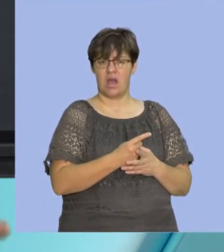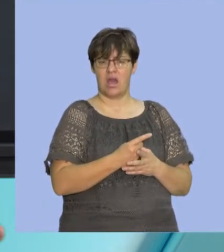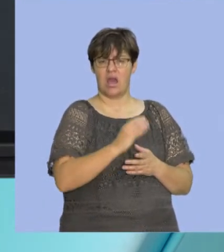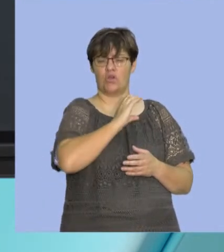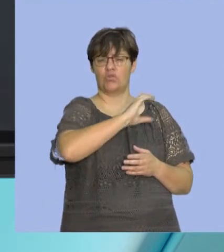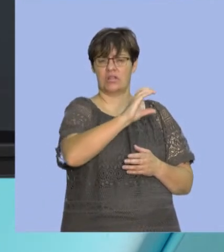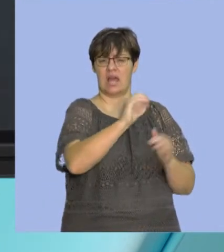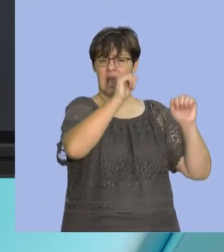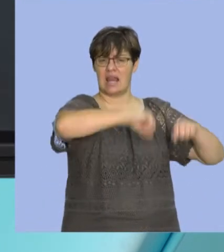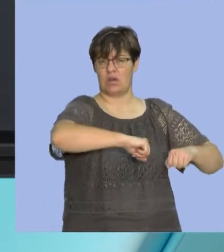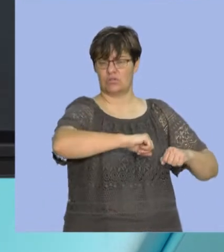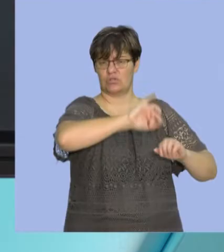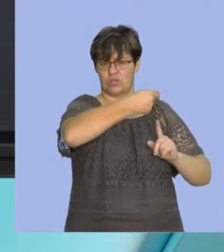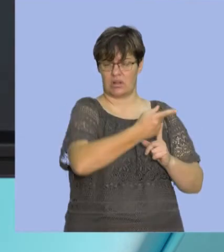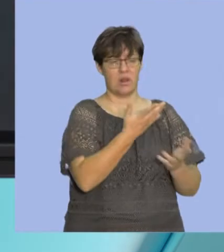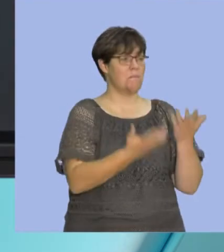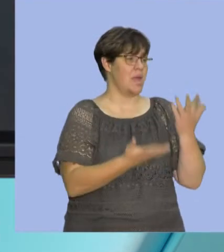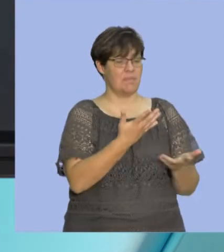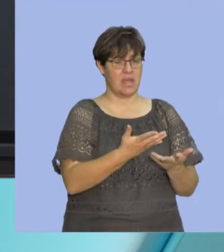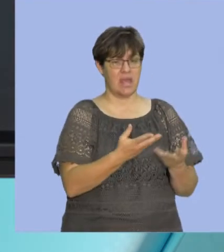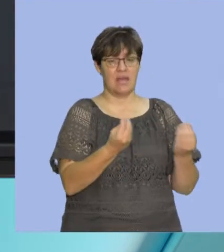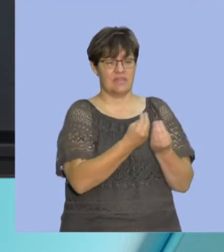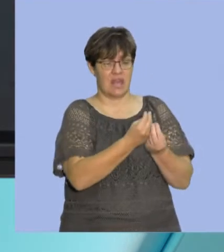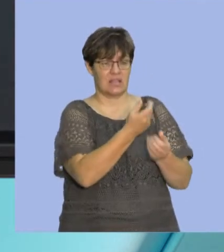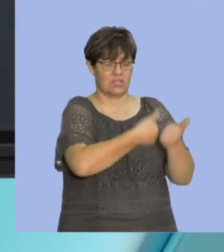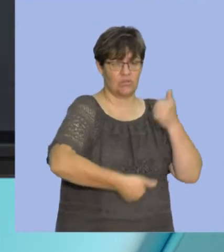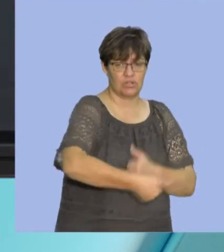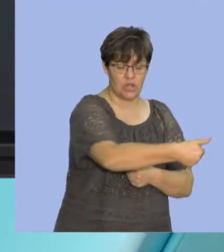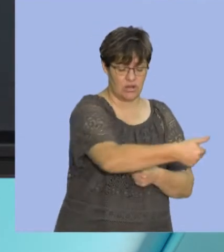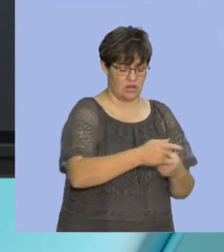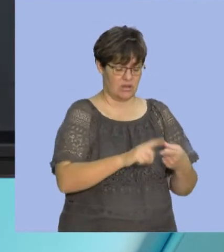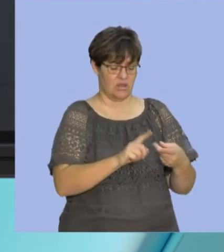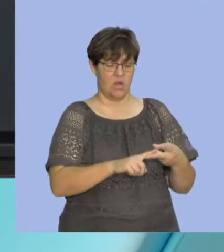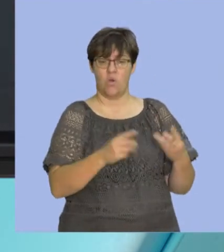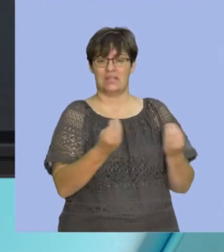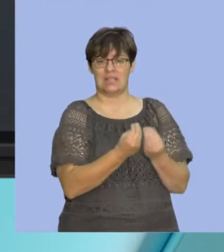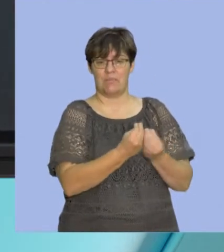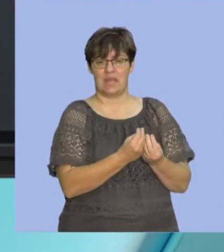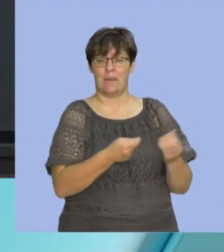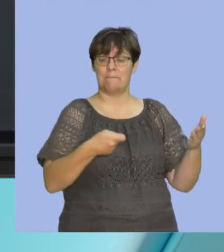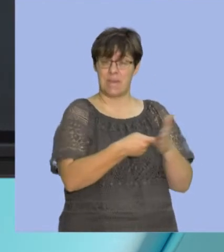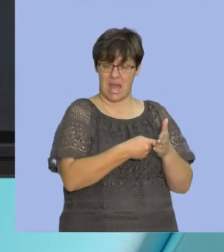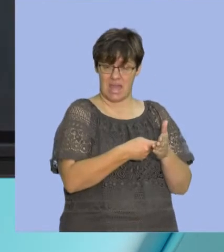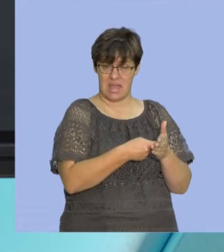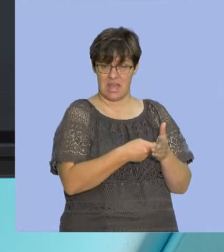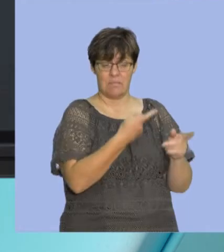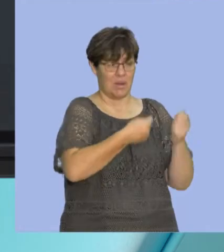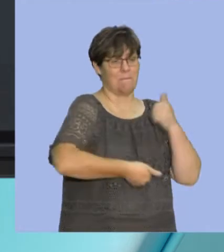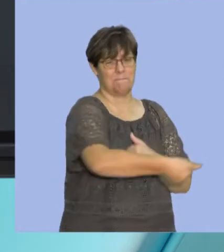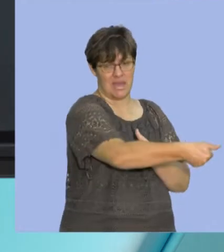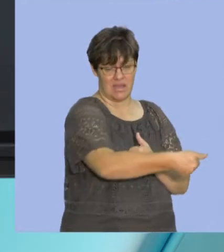journal? It could be the return of merchandise, the return of something that was bought on credit, or